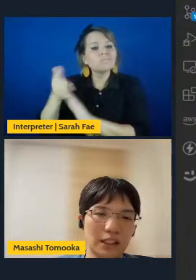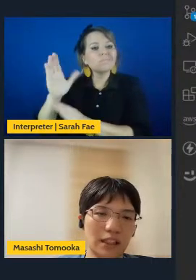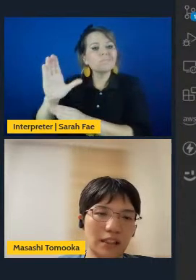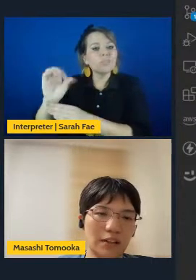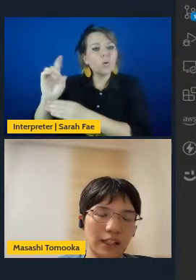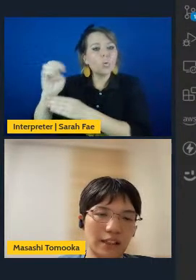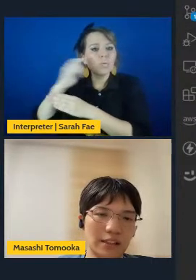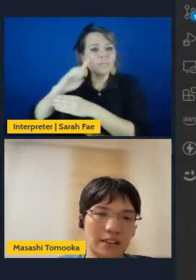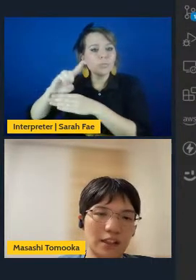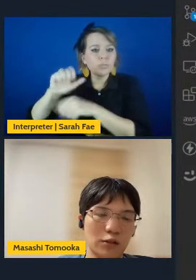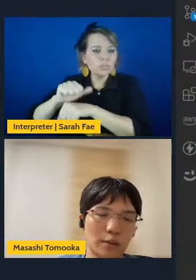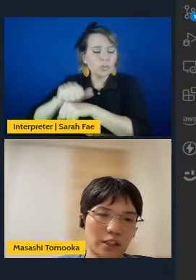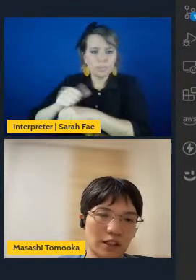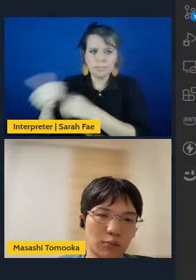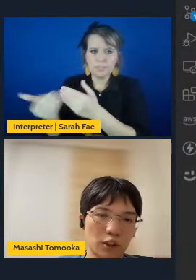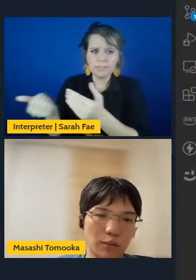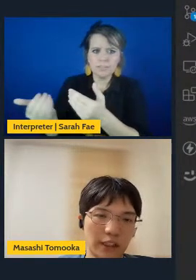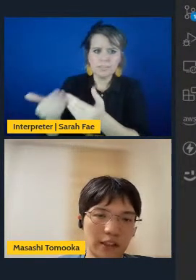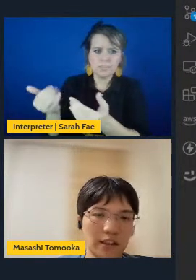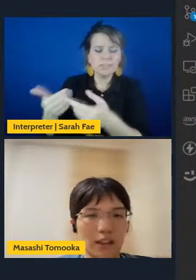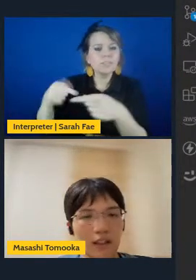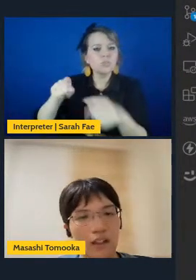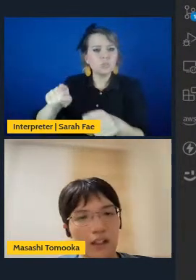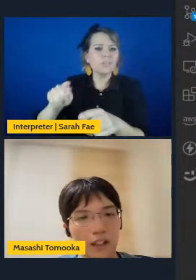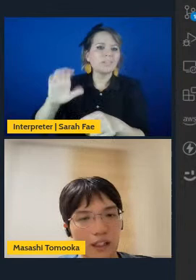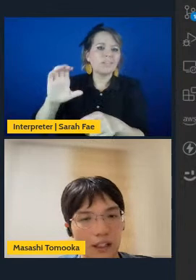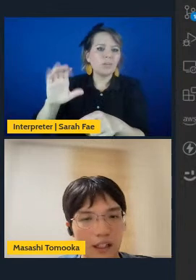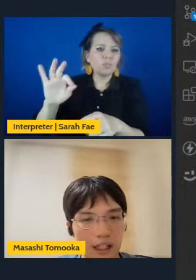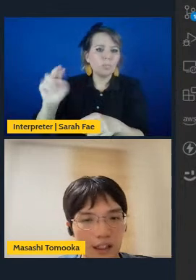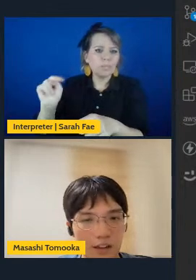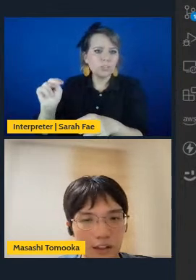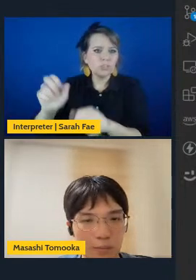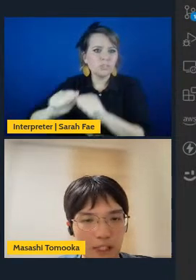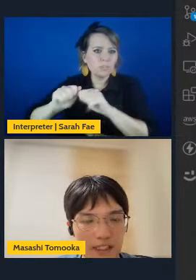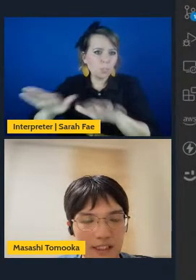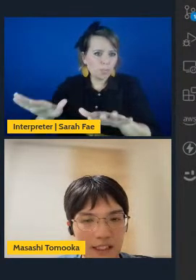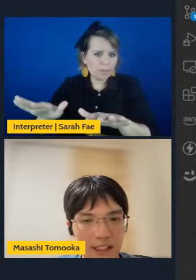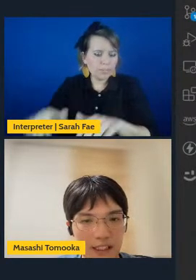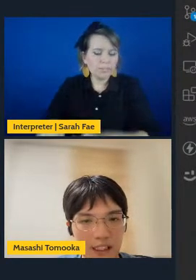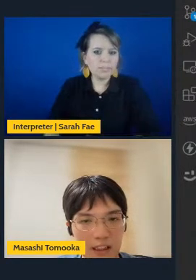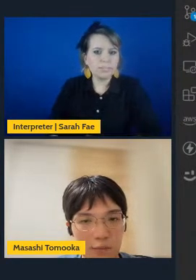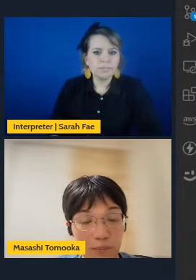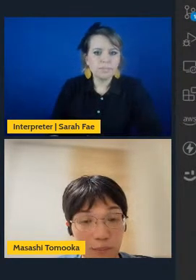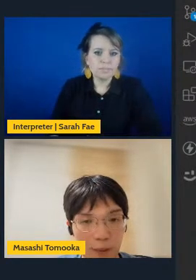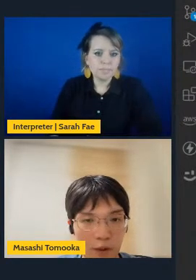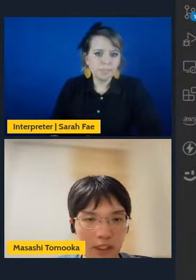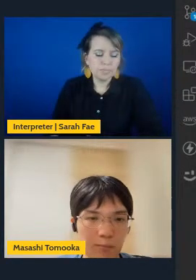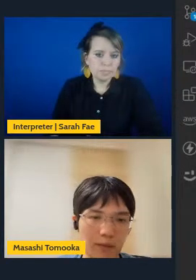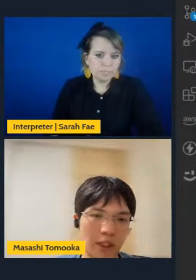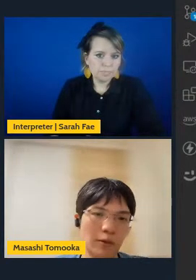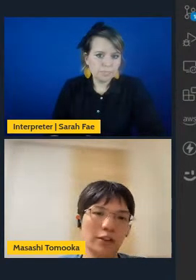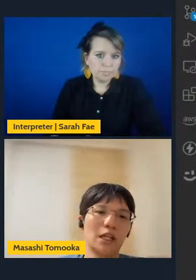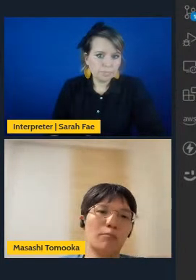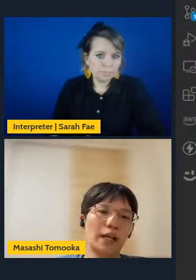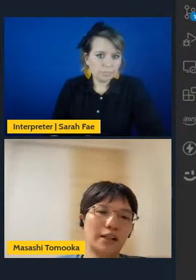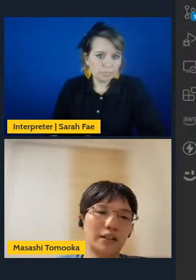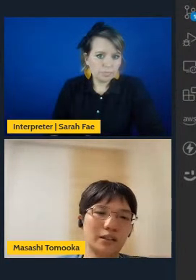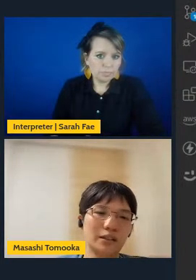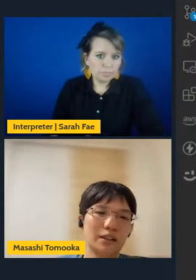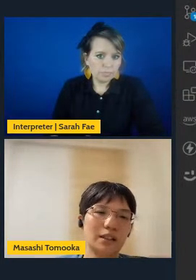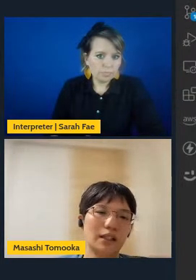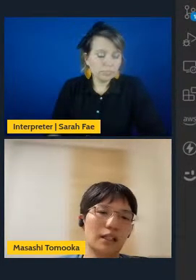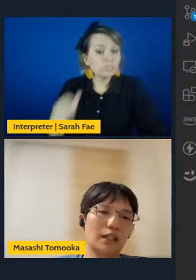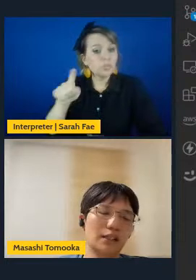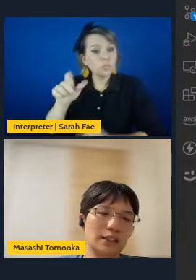easily during the CloudFormation deployment. And you can pass the deploy time